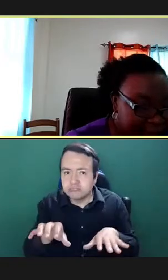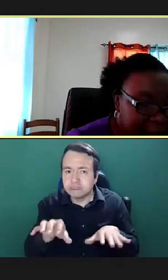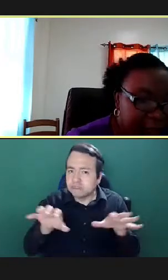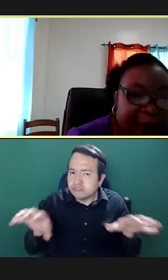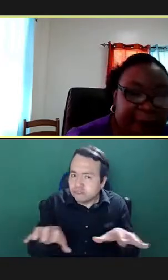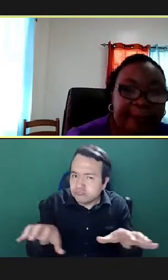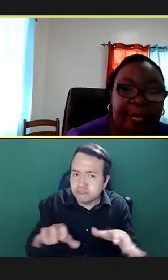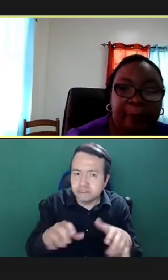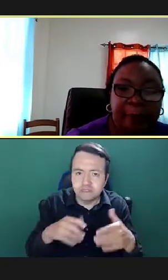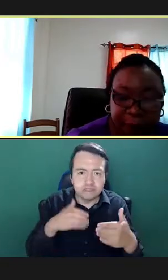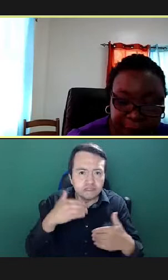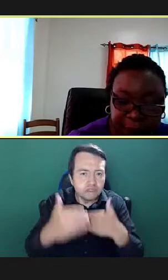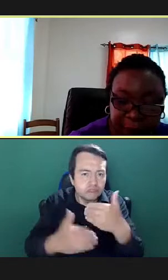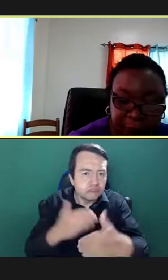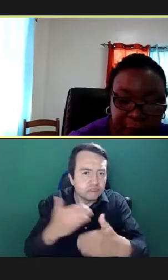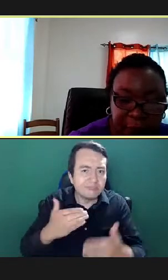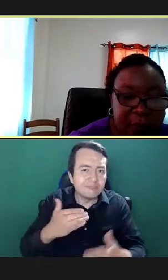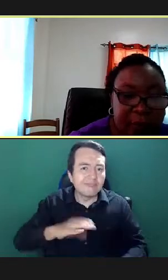pandemic.